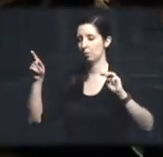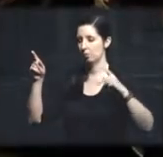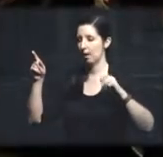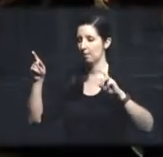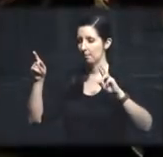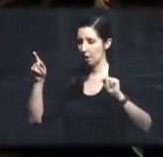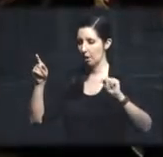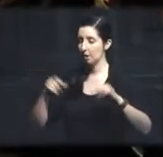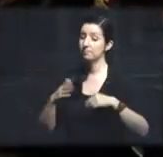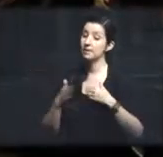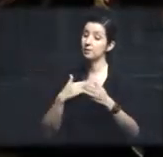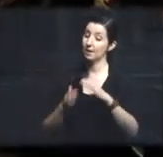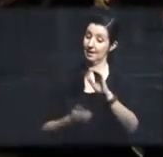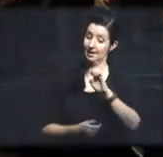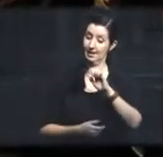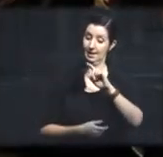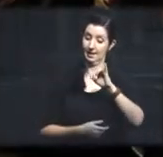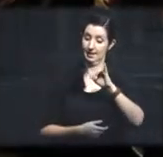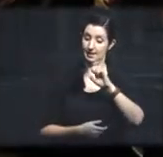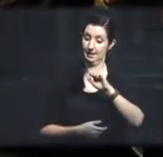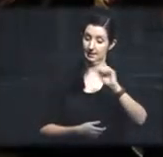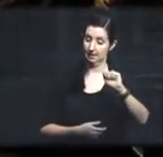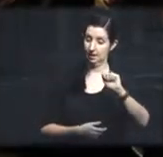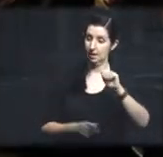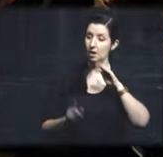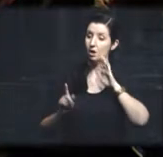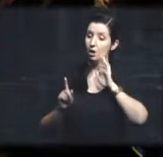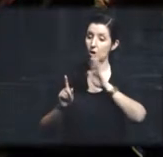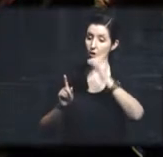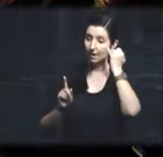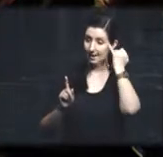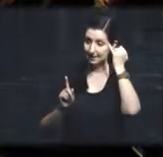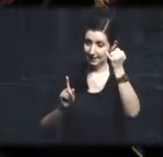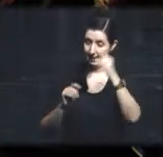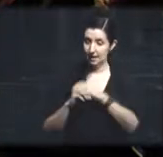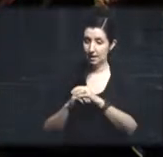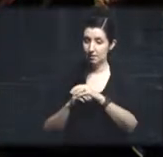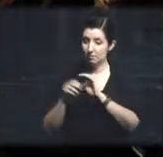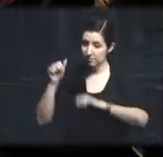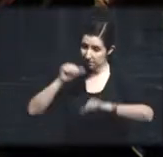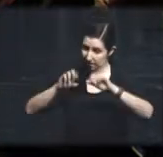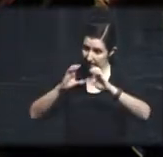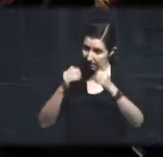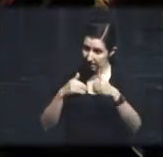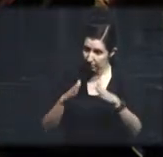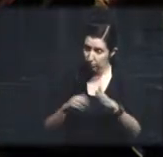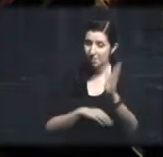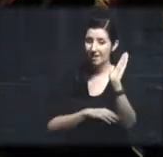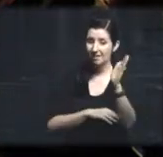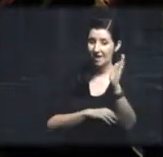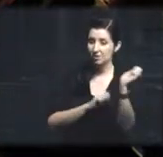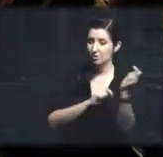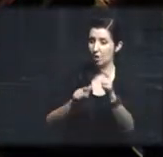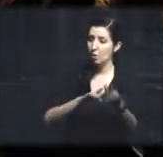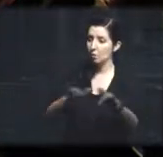But Alyssa's idea is that in the science classroom, the lectures could be recorded,